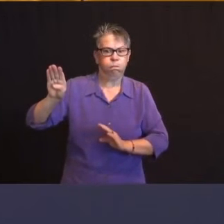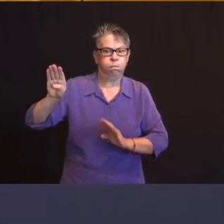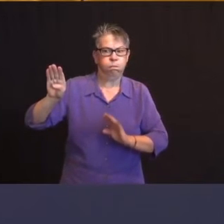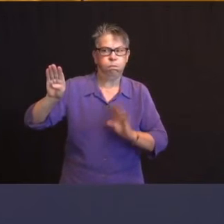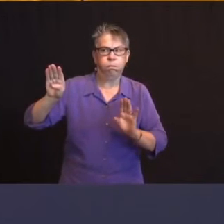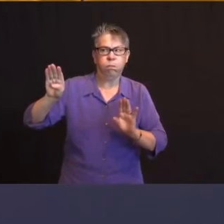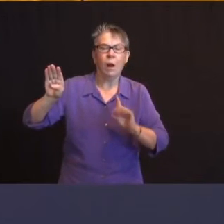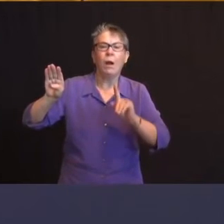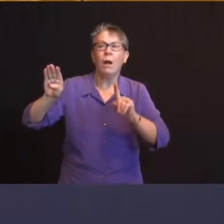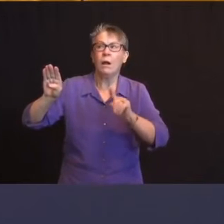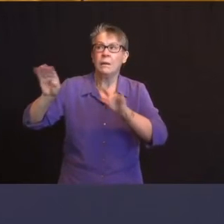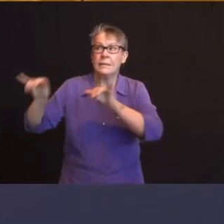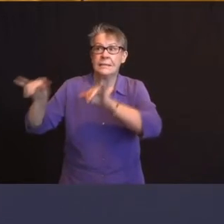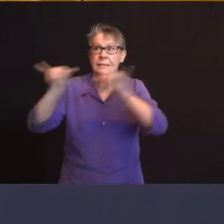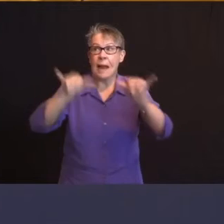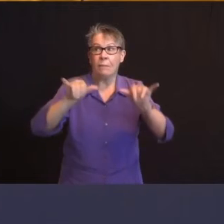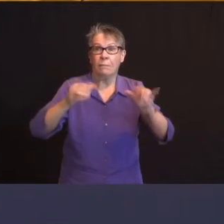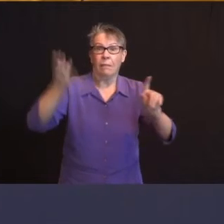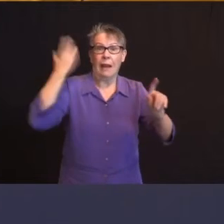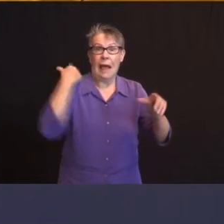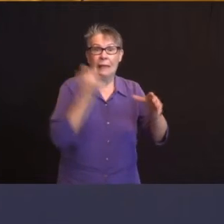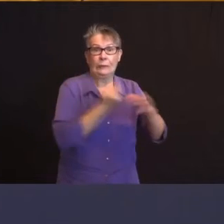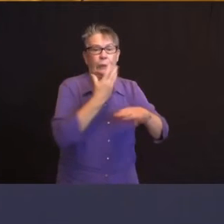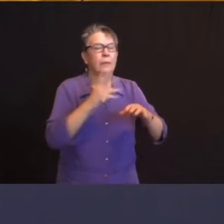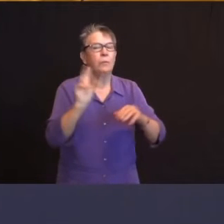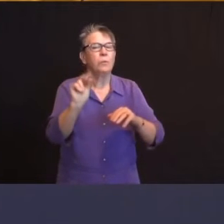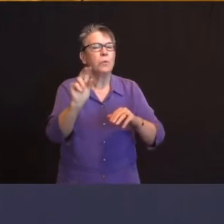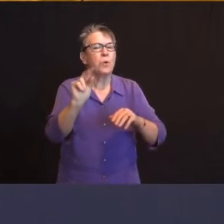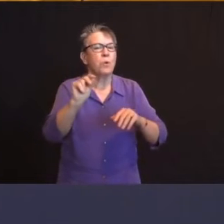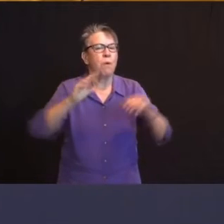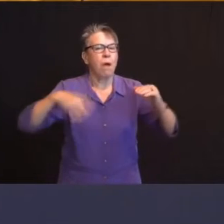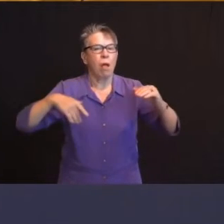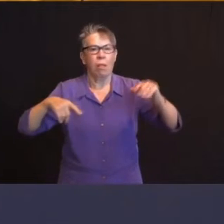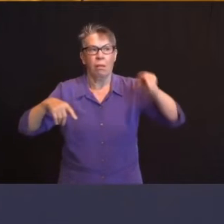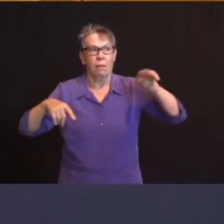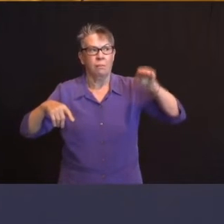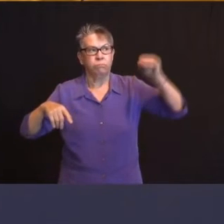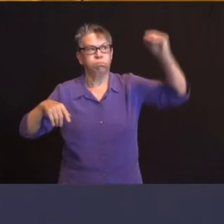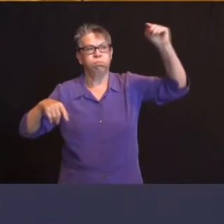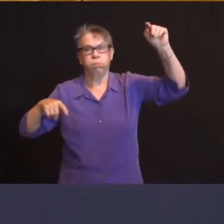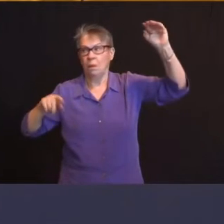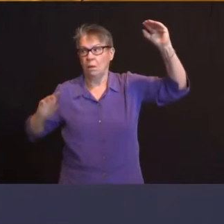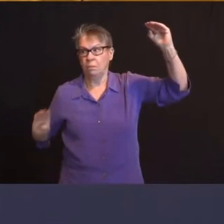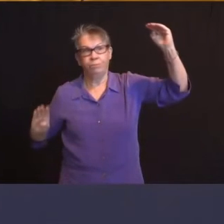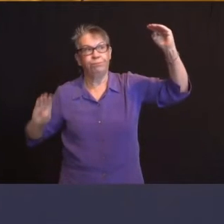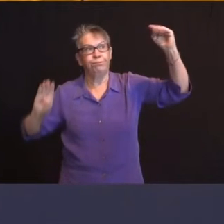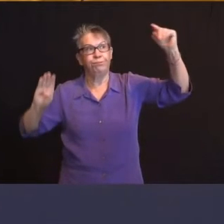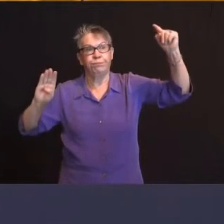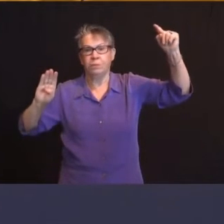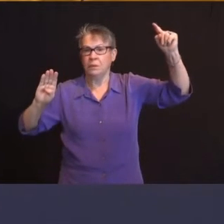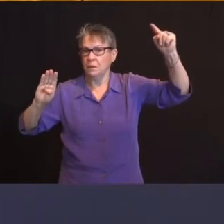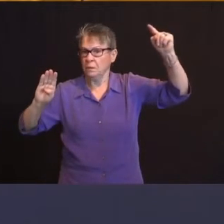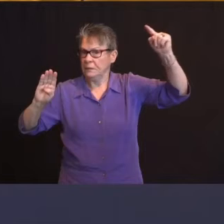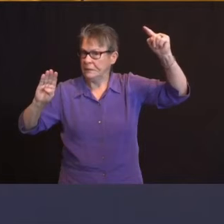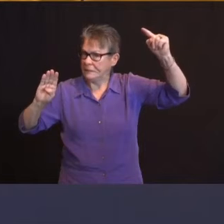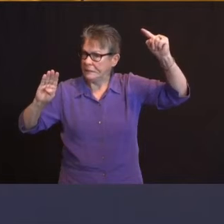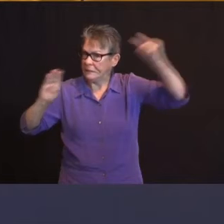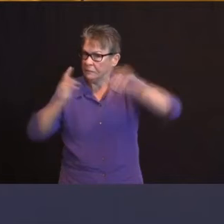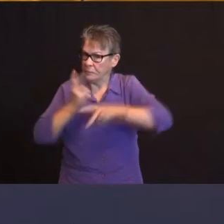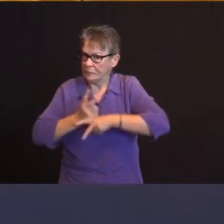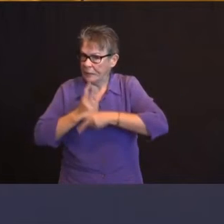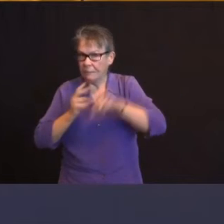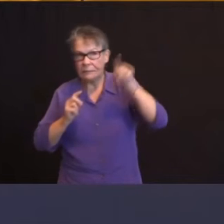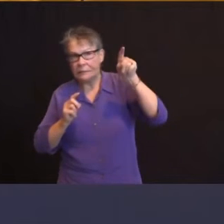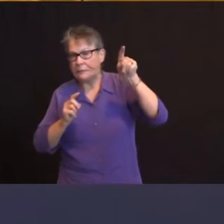have in the state supply alone 2,600 ventilators, never mind what's in the hospital systems, and we have right